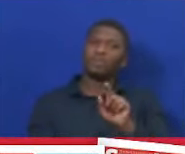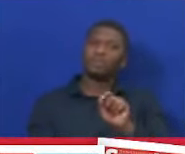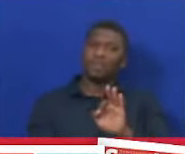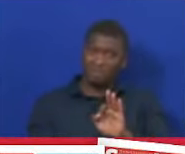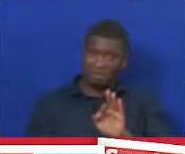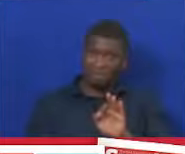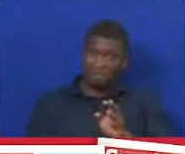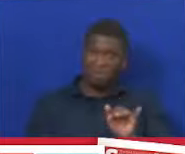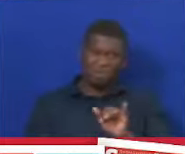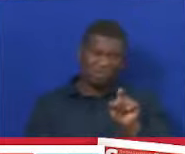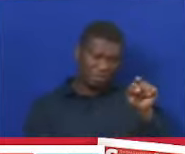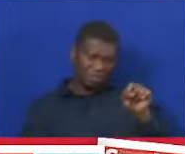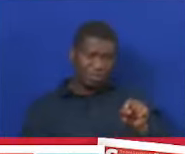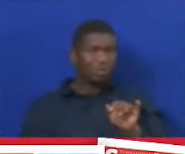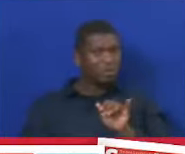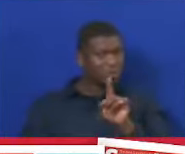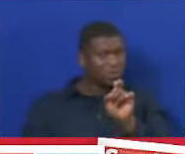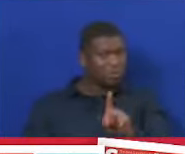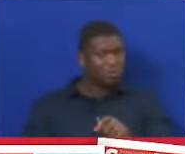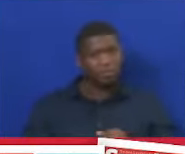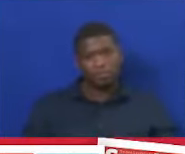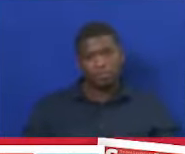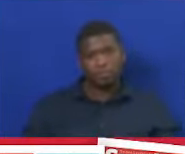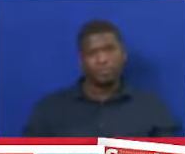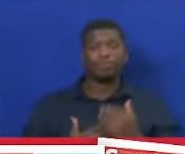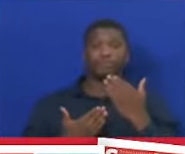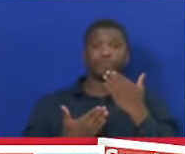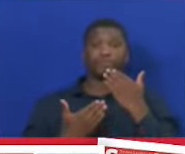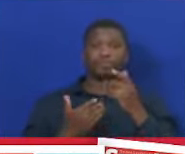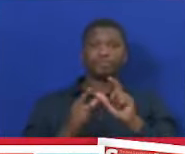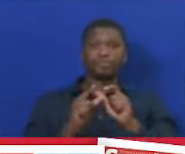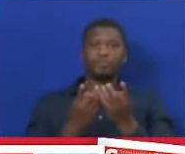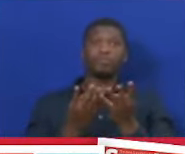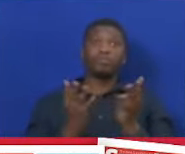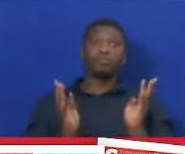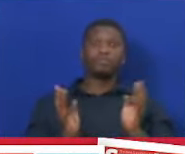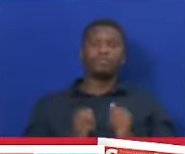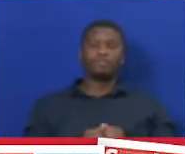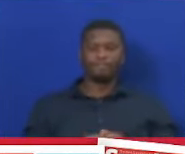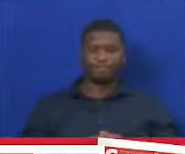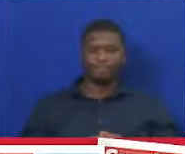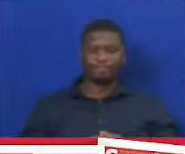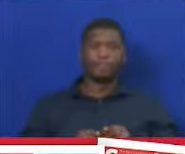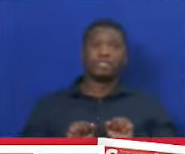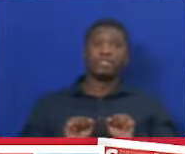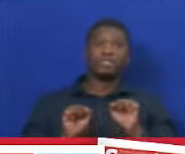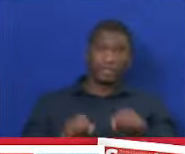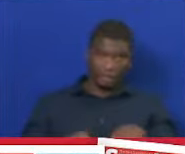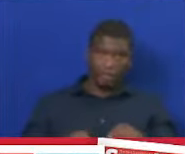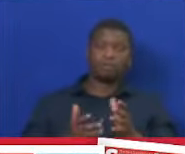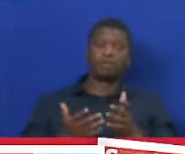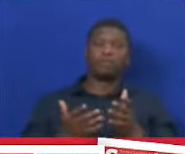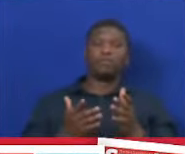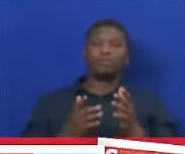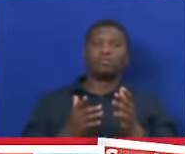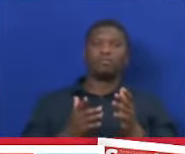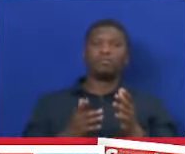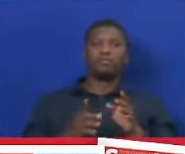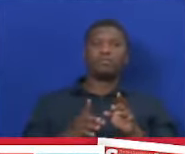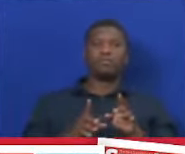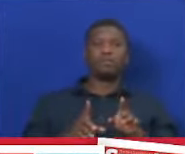Thank you, Commissioners. Yeah, it is the same forensic